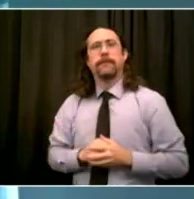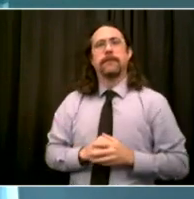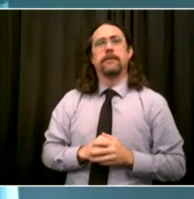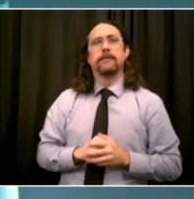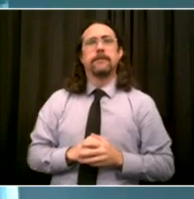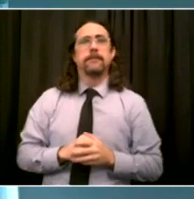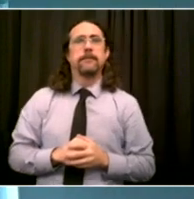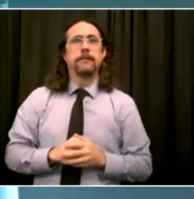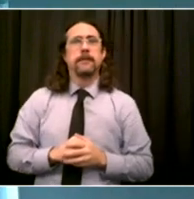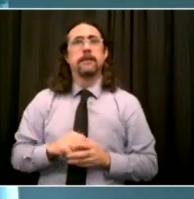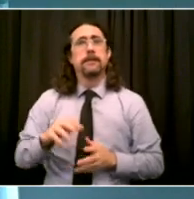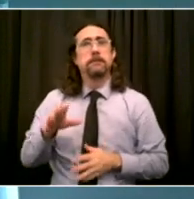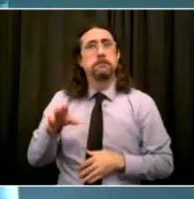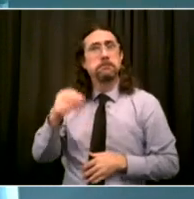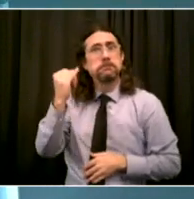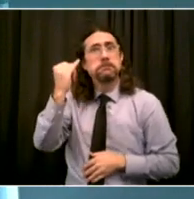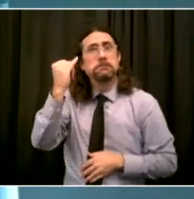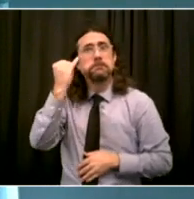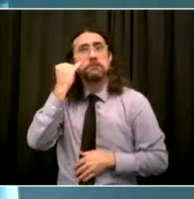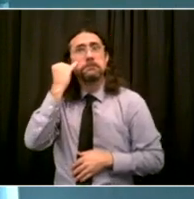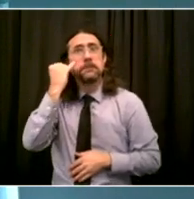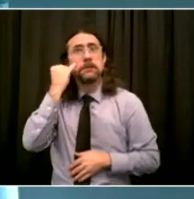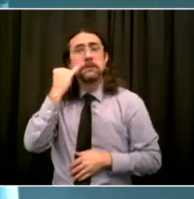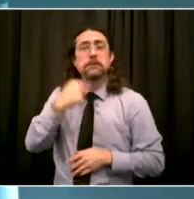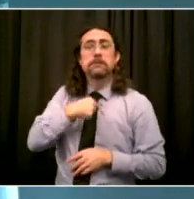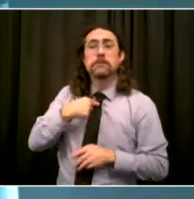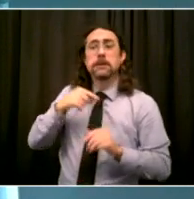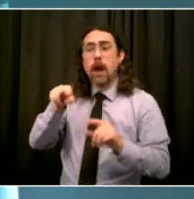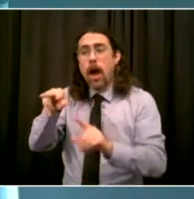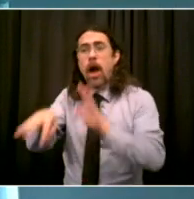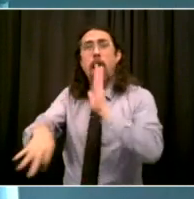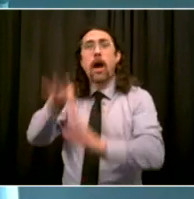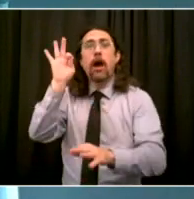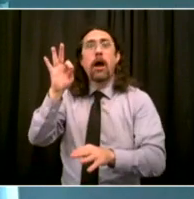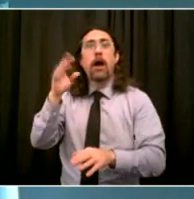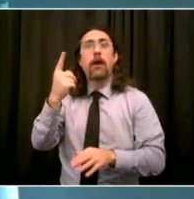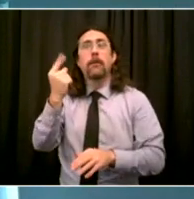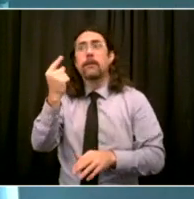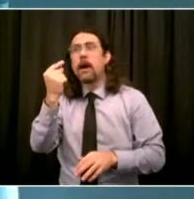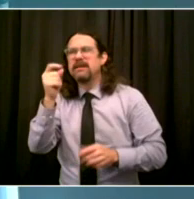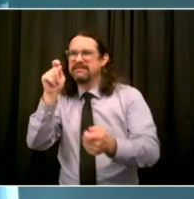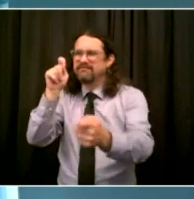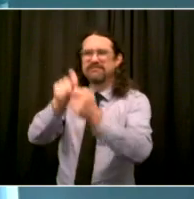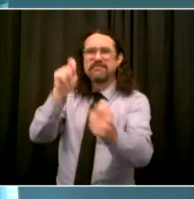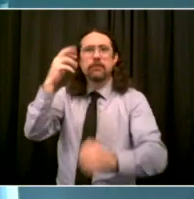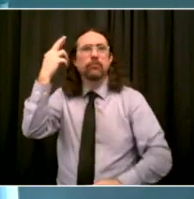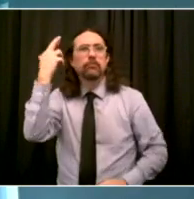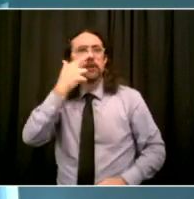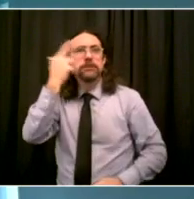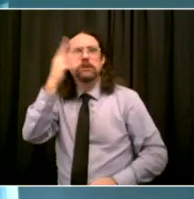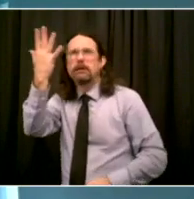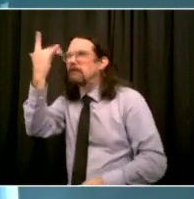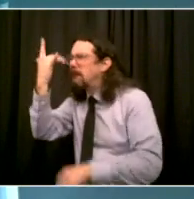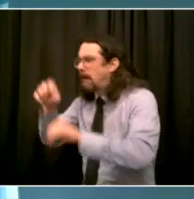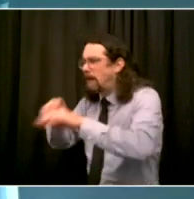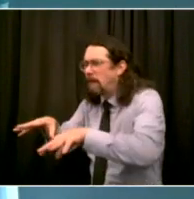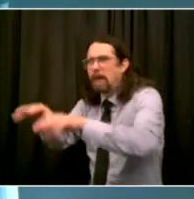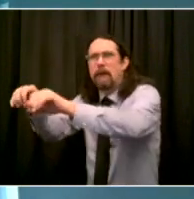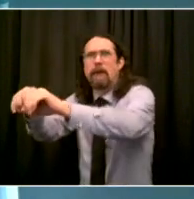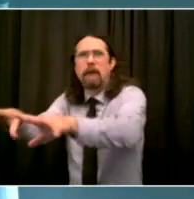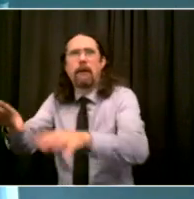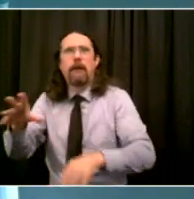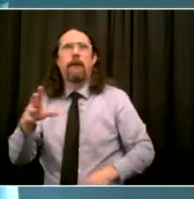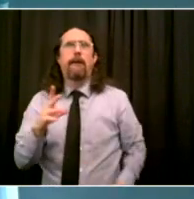actually a continuation of the same activities that have been problematic before. People reporting attending gatherings, people having been in